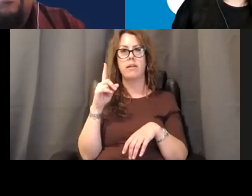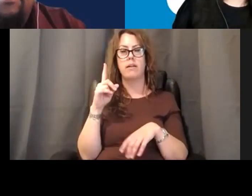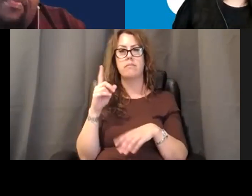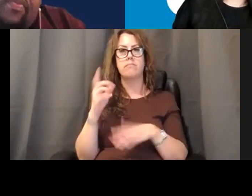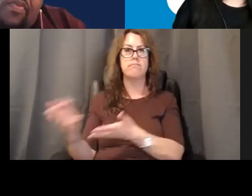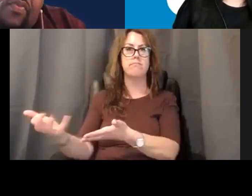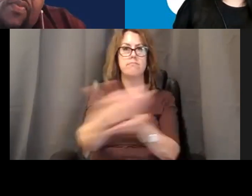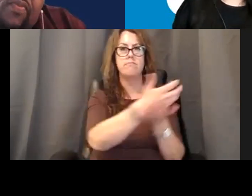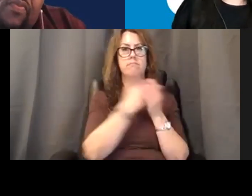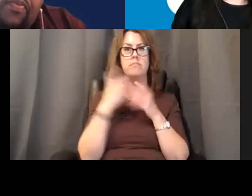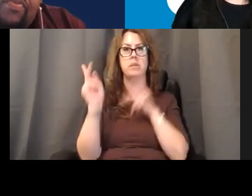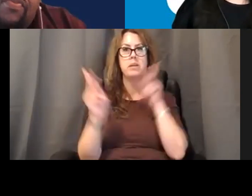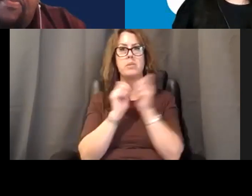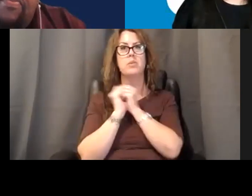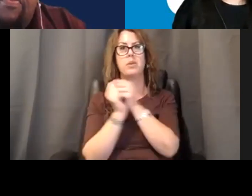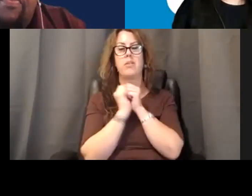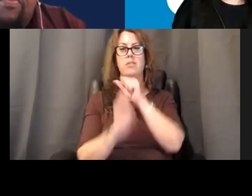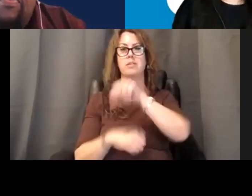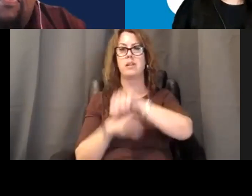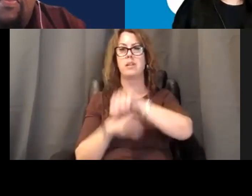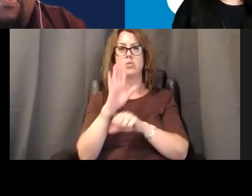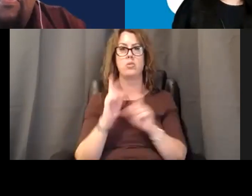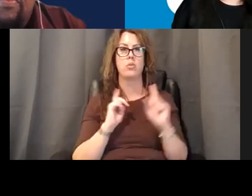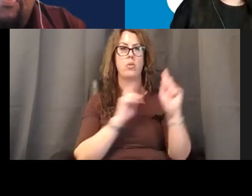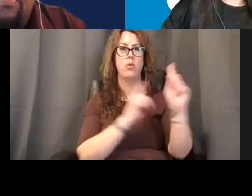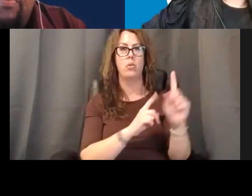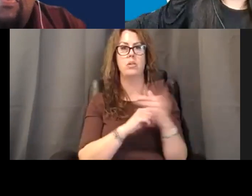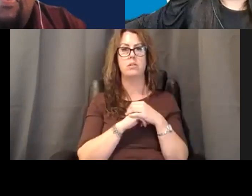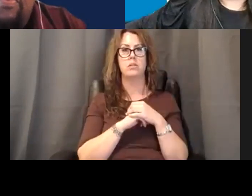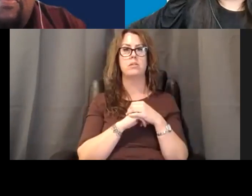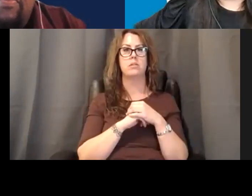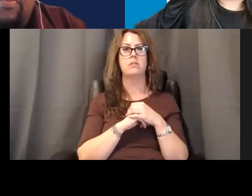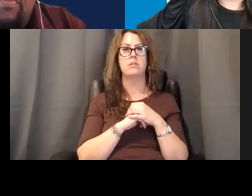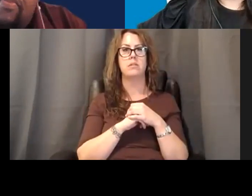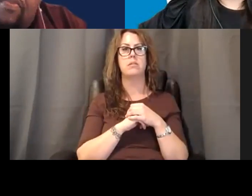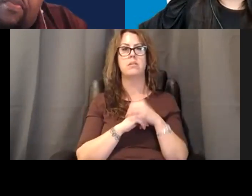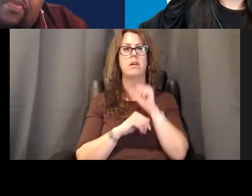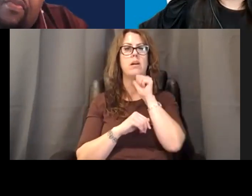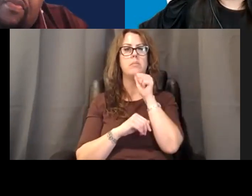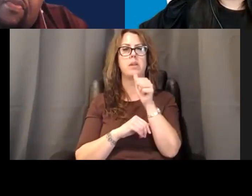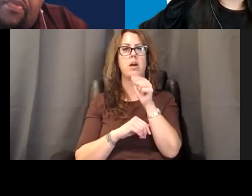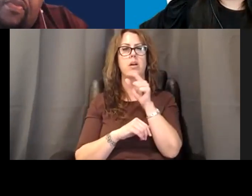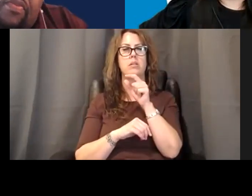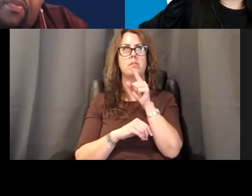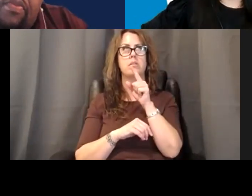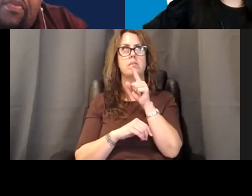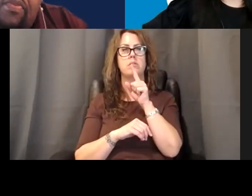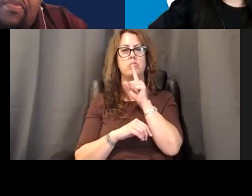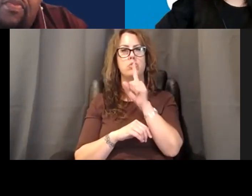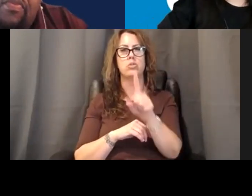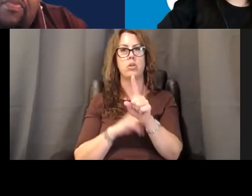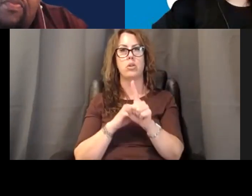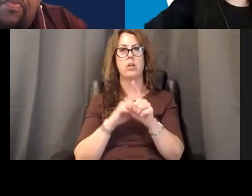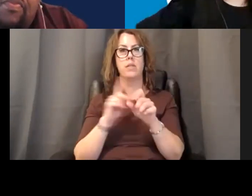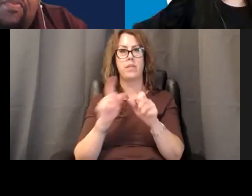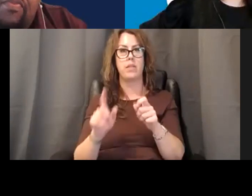what it is that you're working towards and in what way. I'm not sure how like start with that beginning. I guess